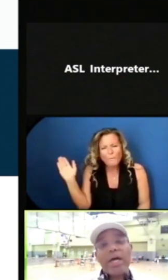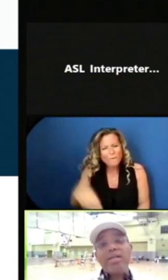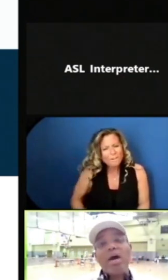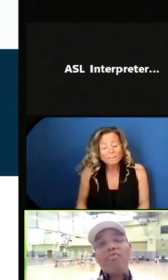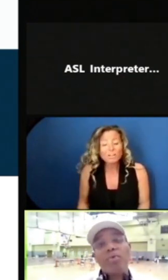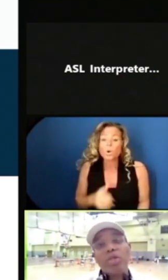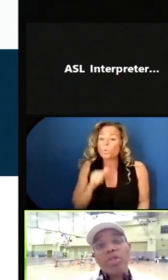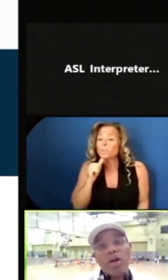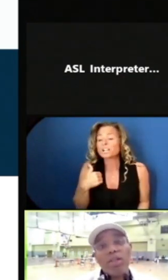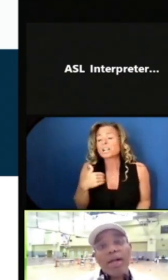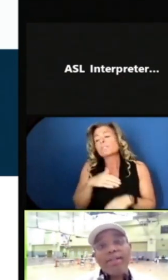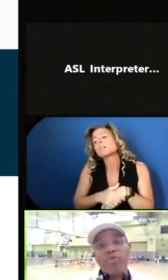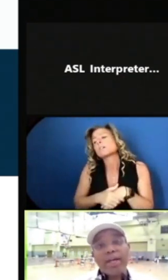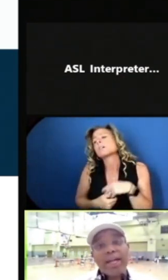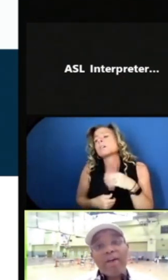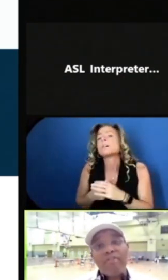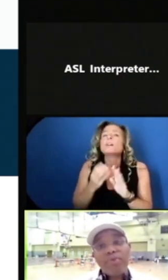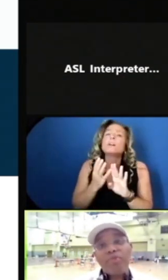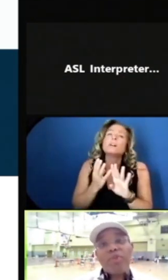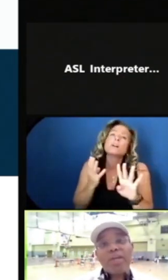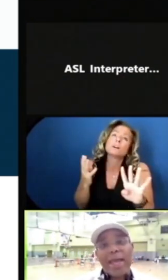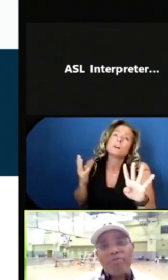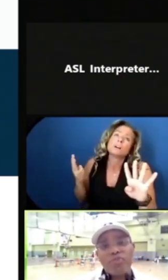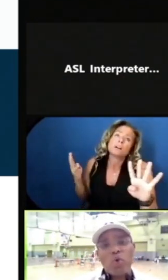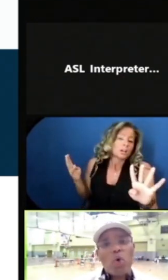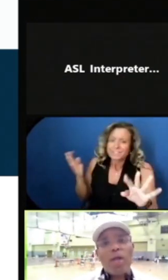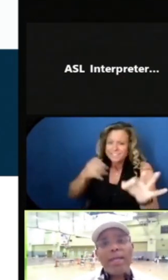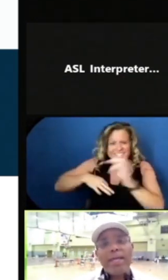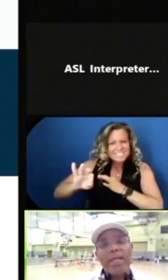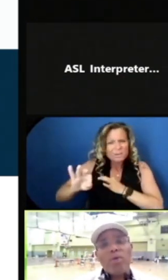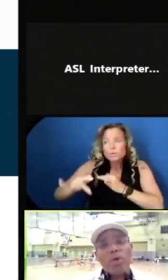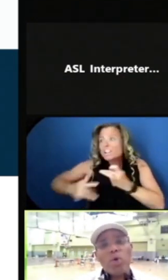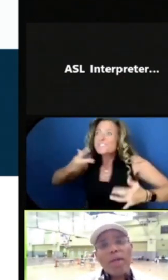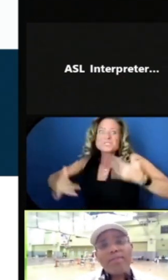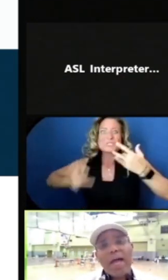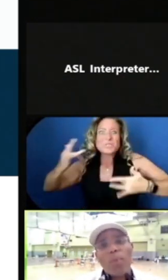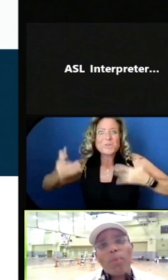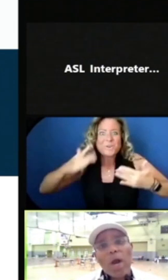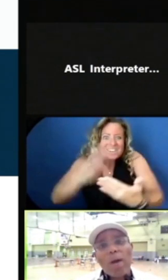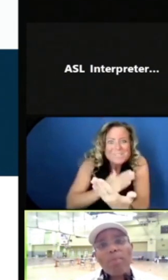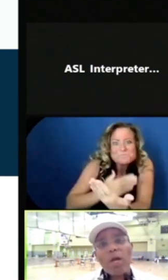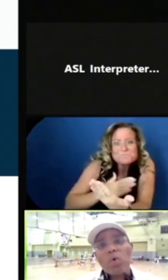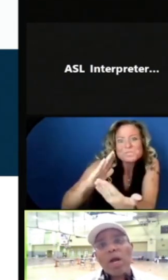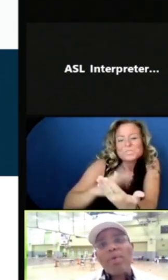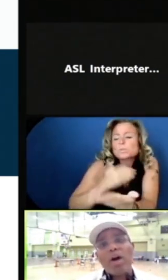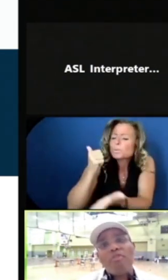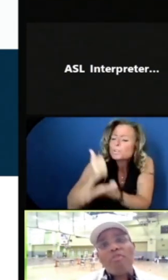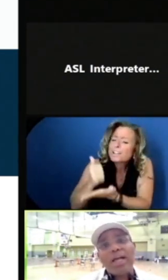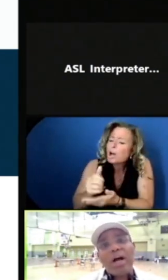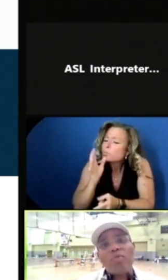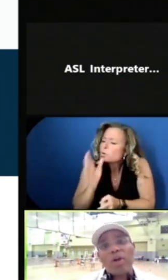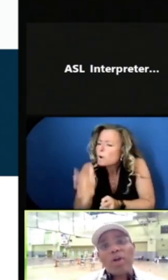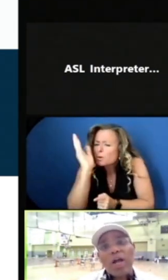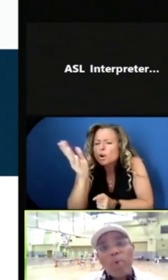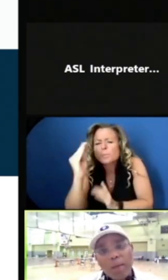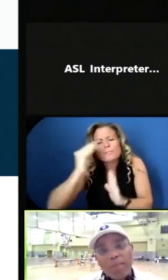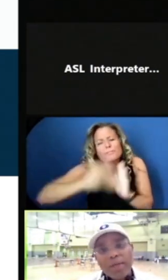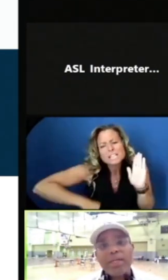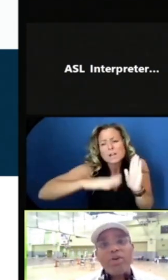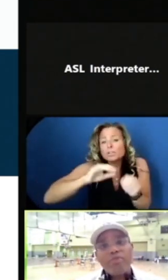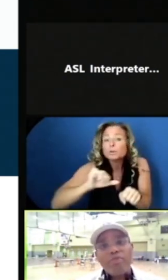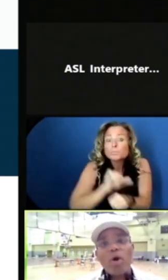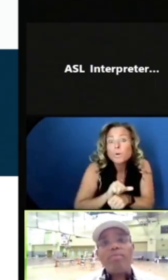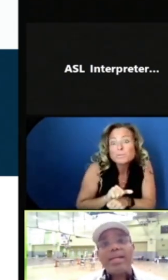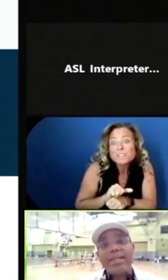really uncomfortable long lines. We were going to have music and joy. We were going to help grandma and grandpa fill out their